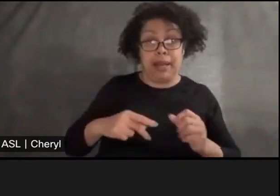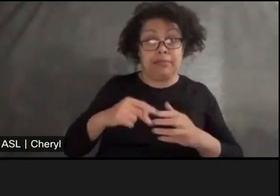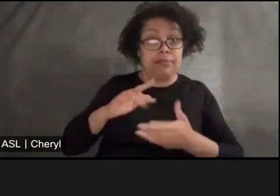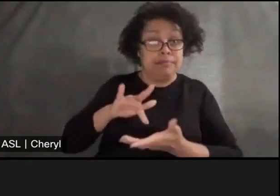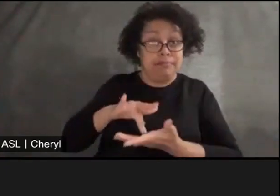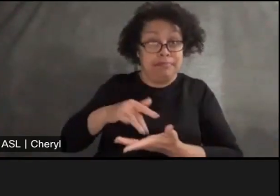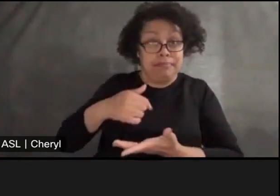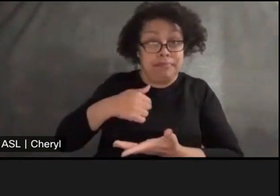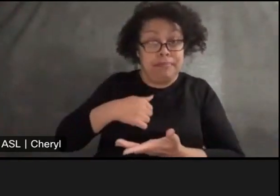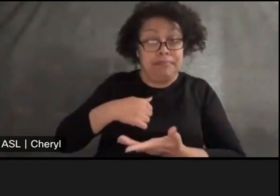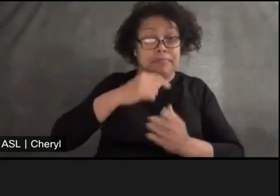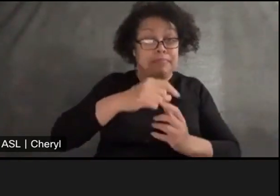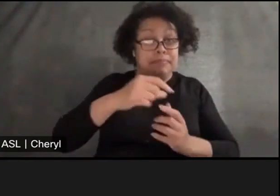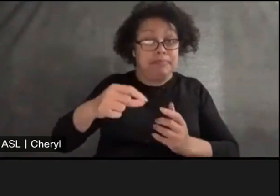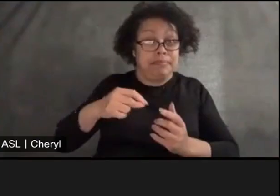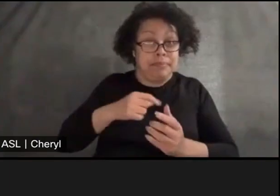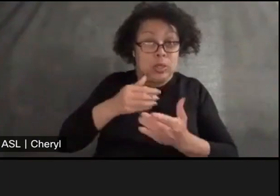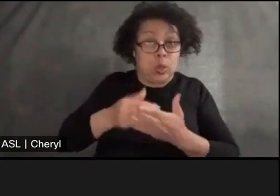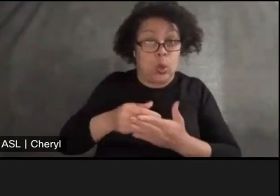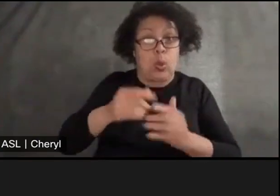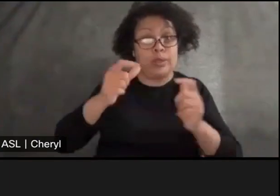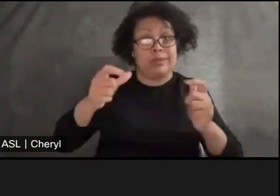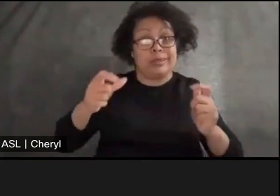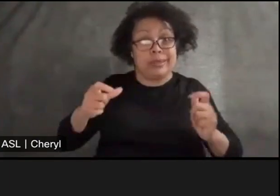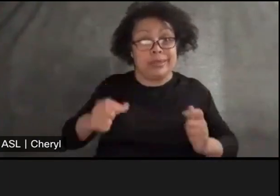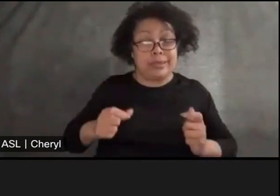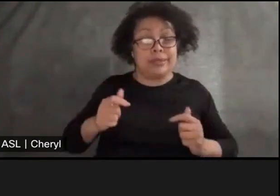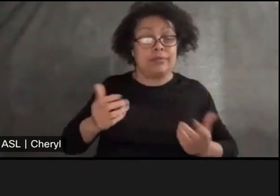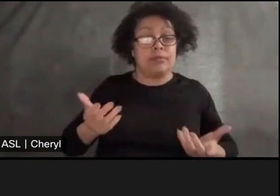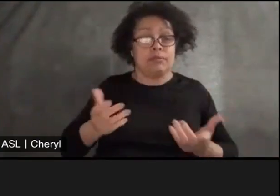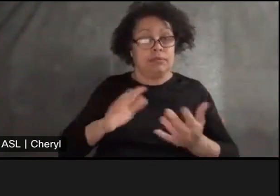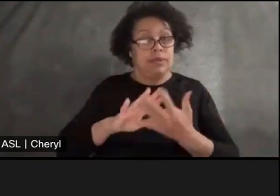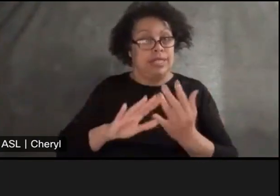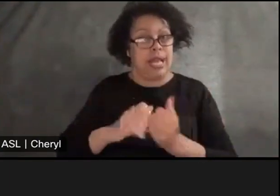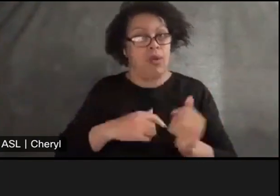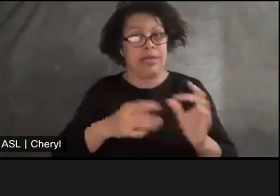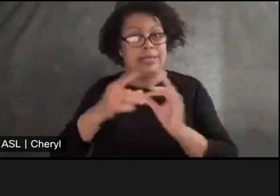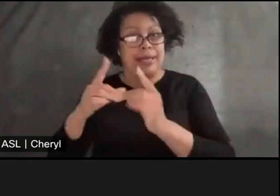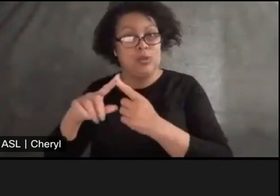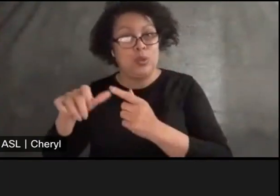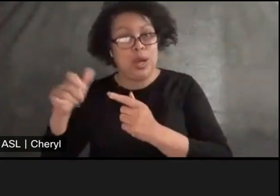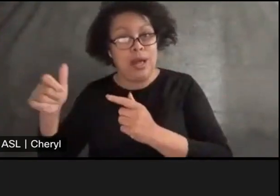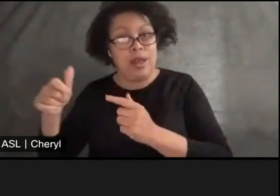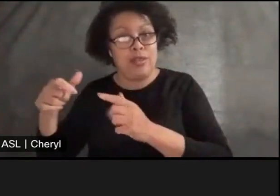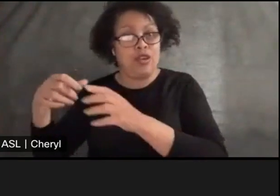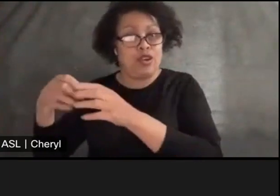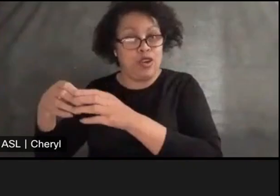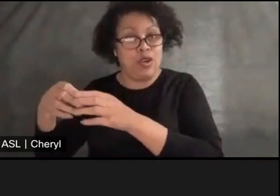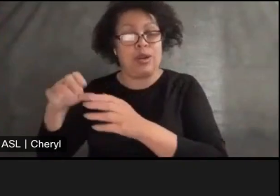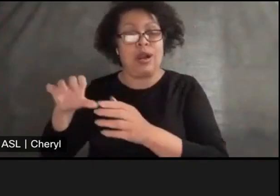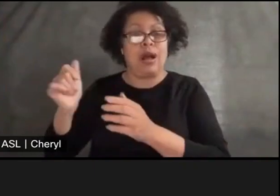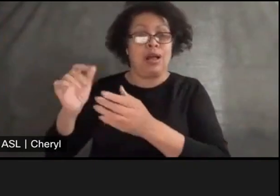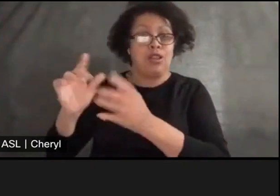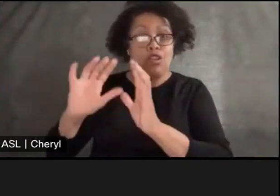ways that we connect with our pods and other movable pods in those outer circles,